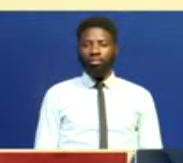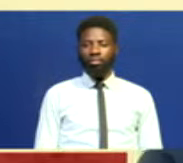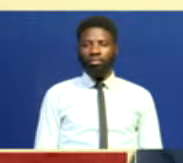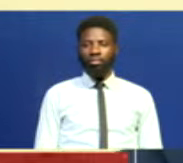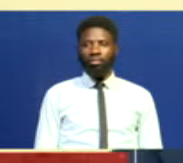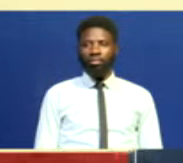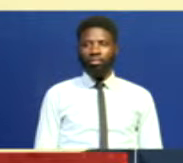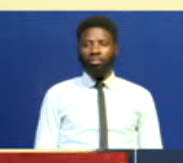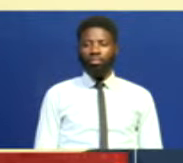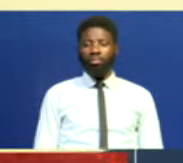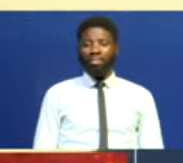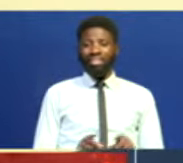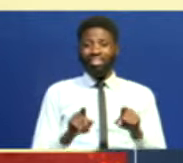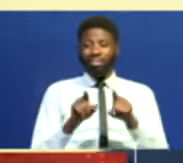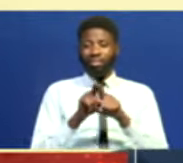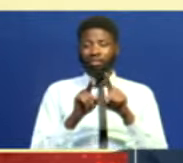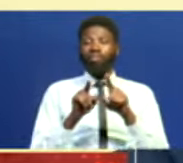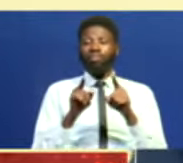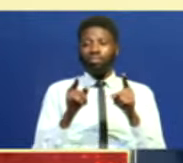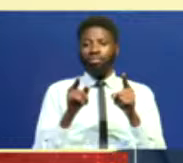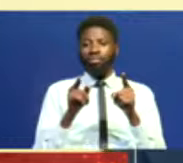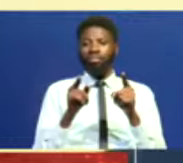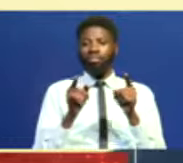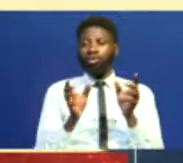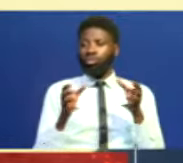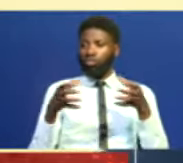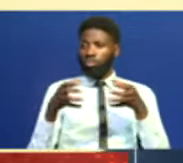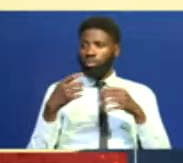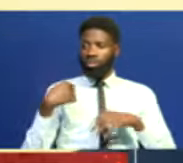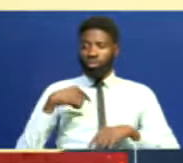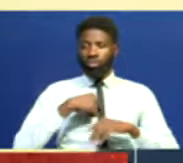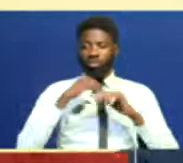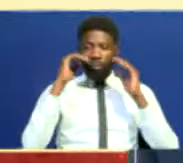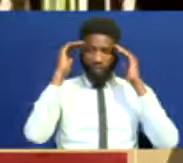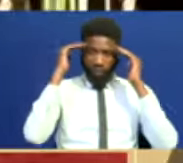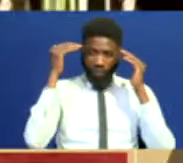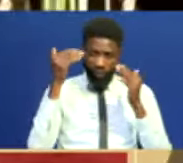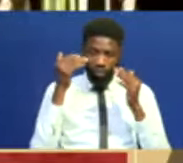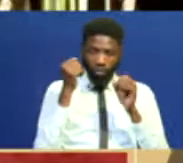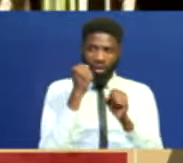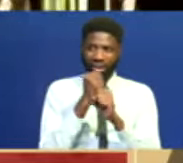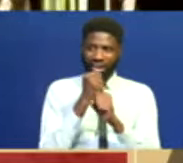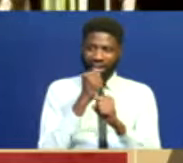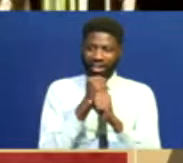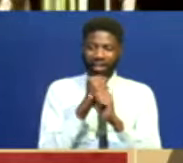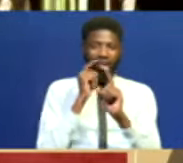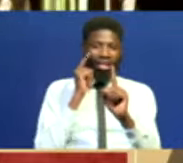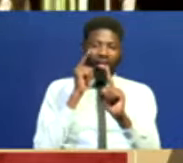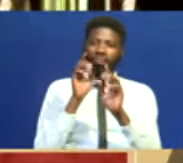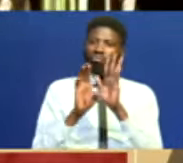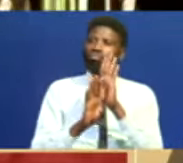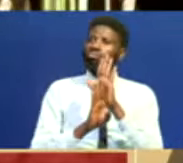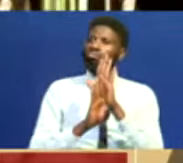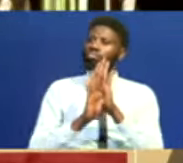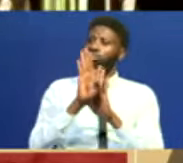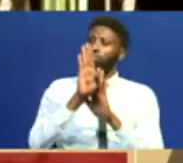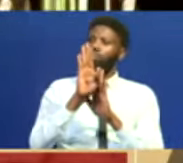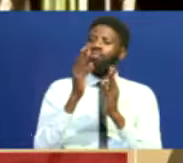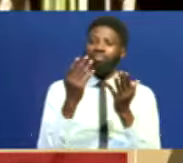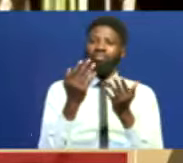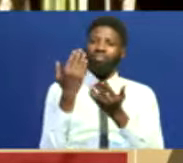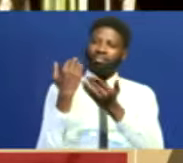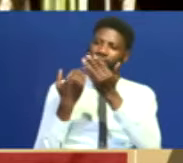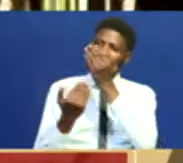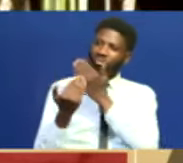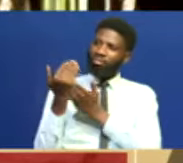As a nation, our focus is working hard towards development and building up our nation. So those days